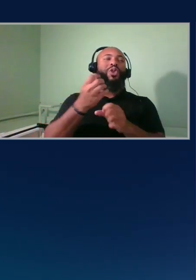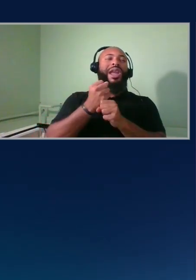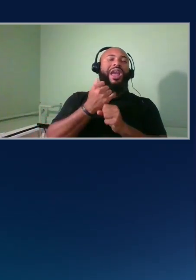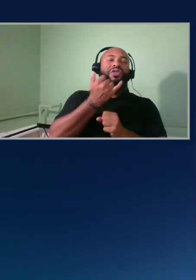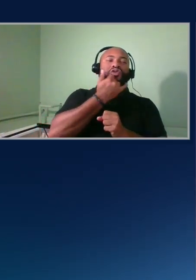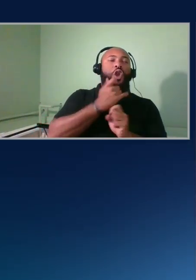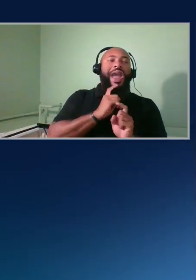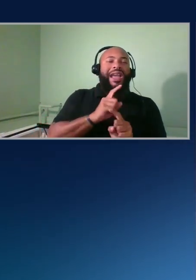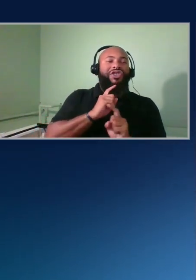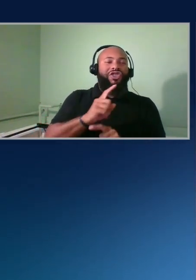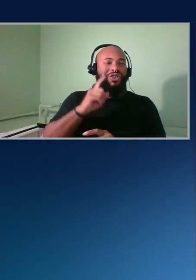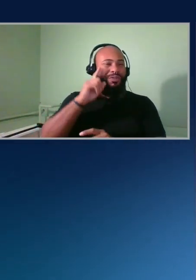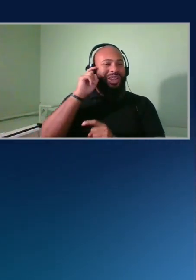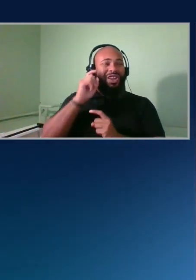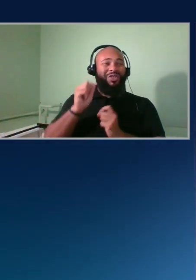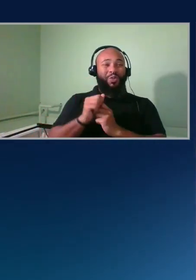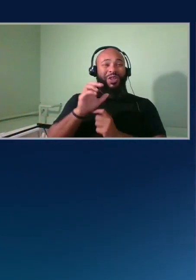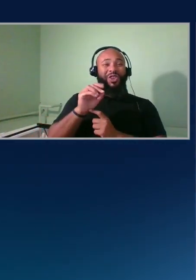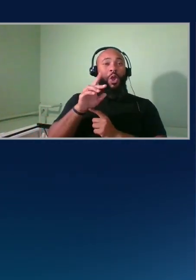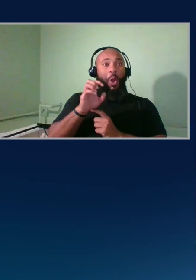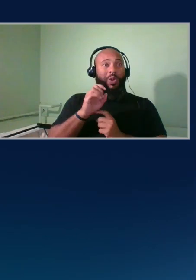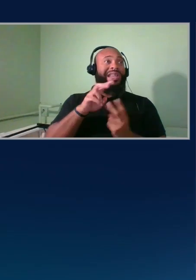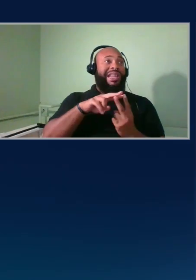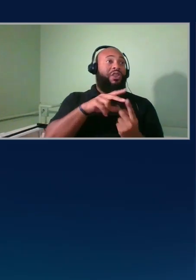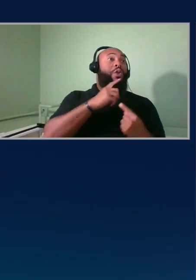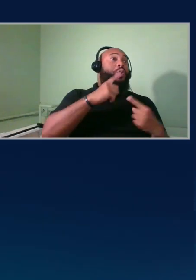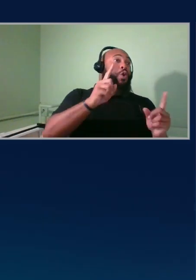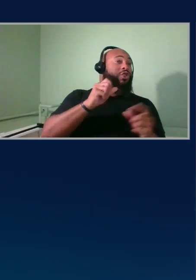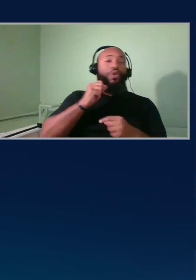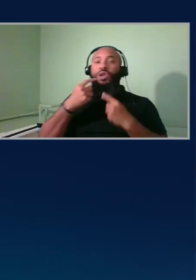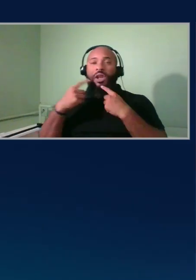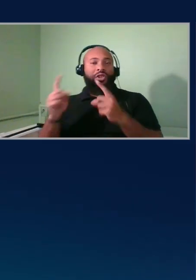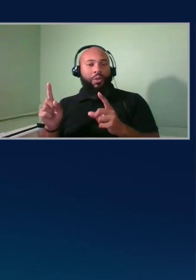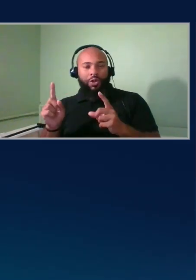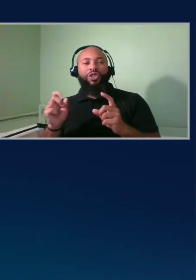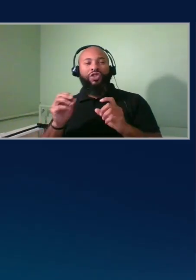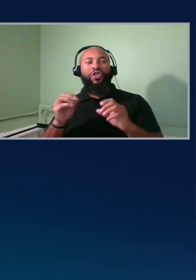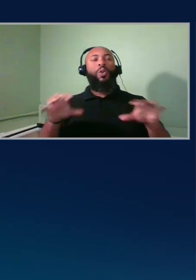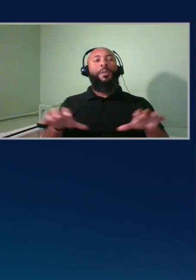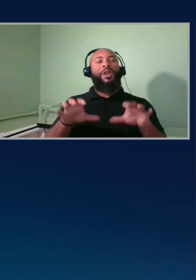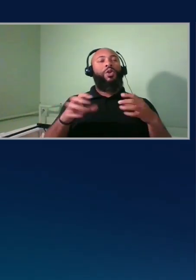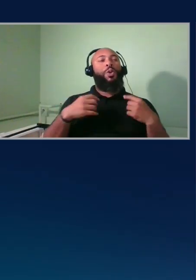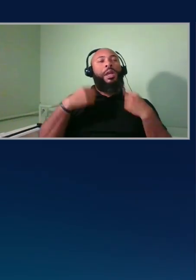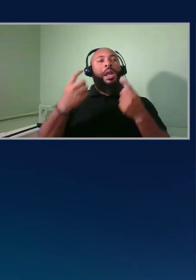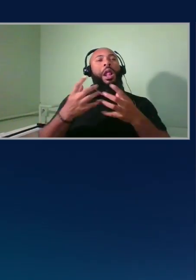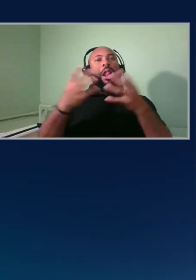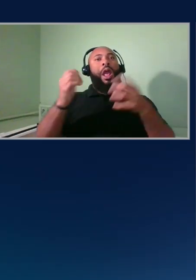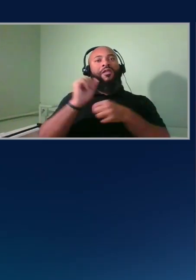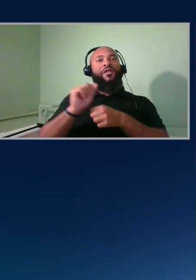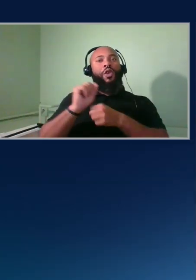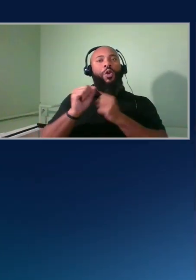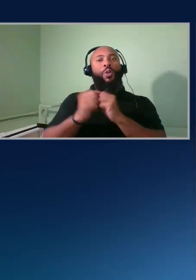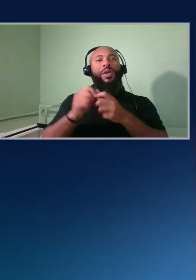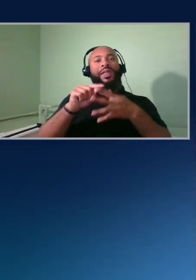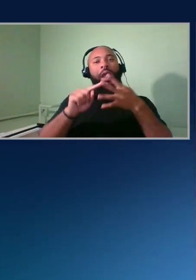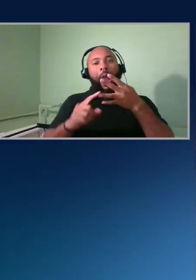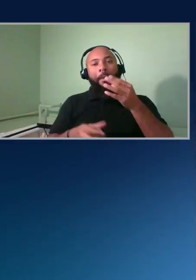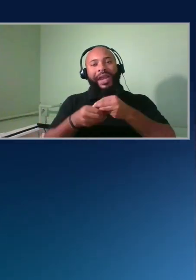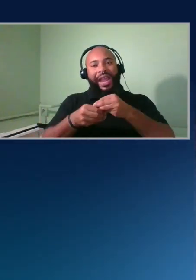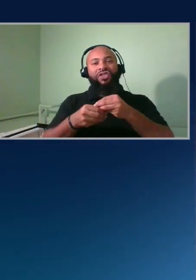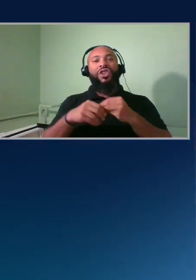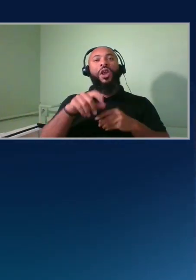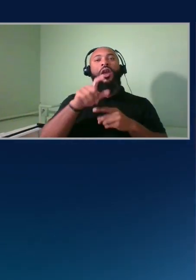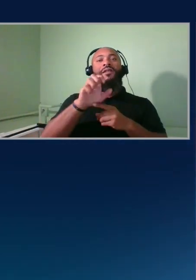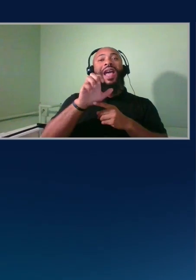with code, either it works or it doesn't work. So we've been doing a lot of work with combination of both LLMs and code generation so that you